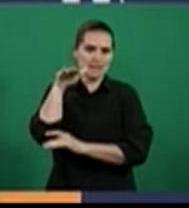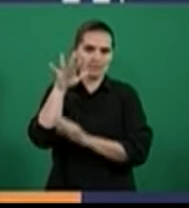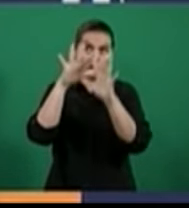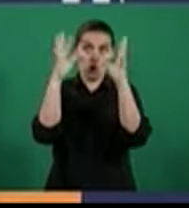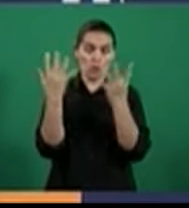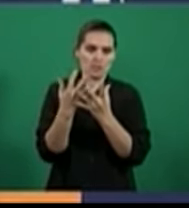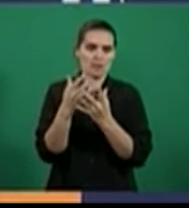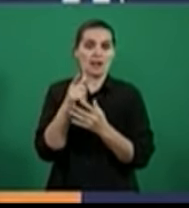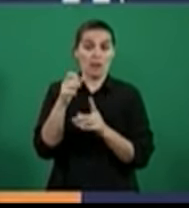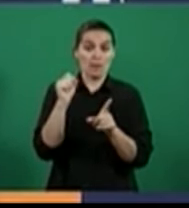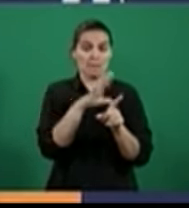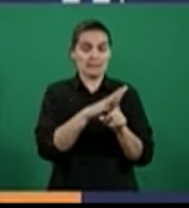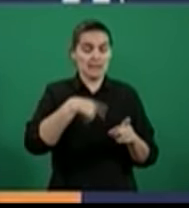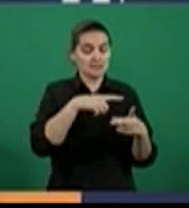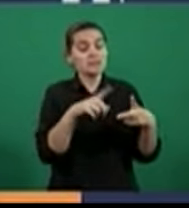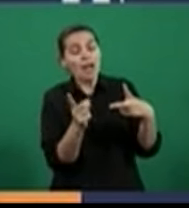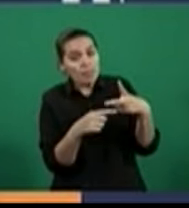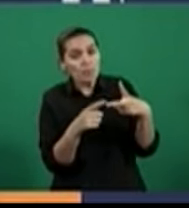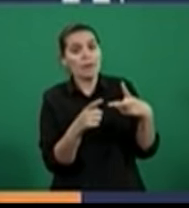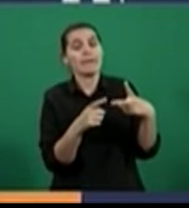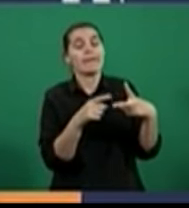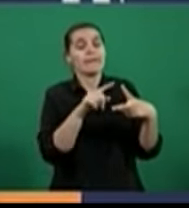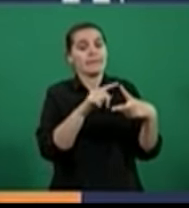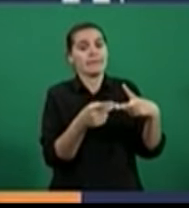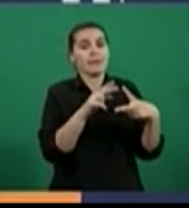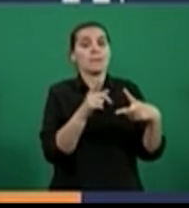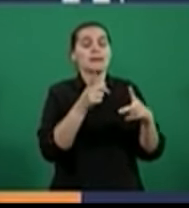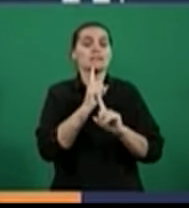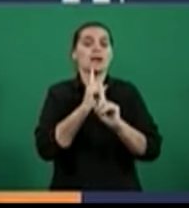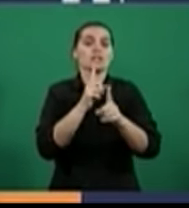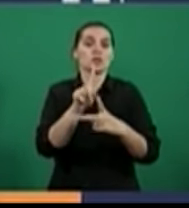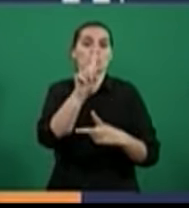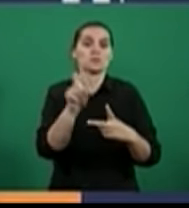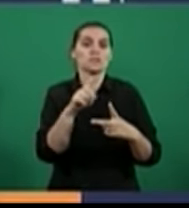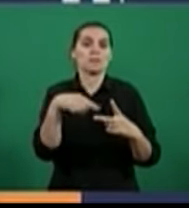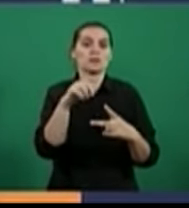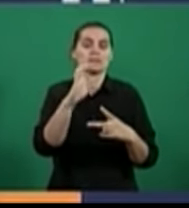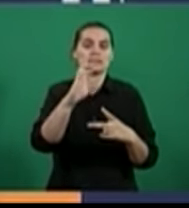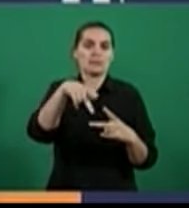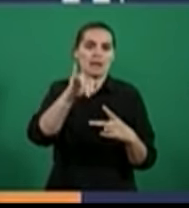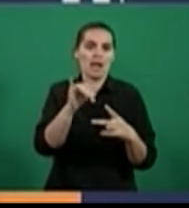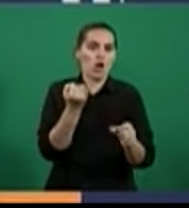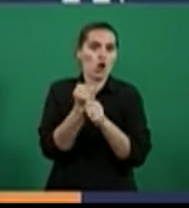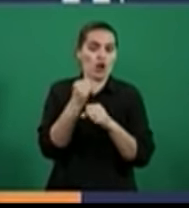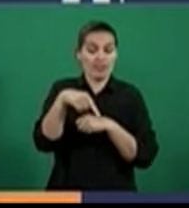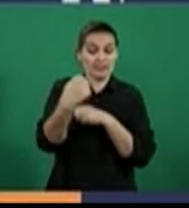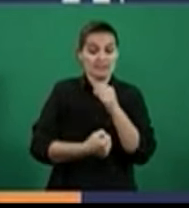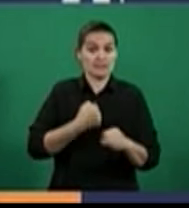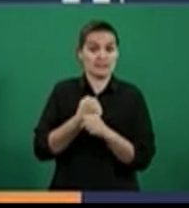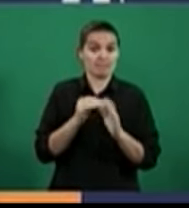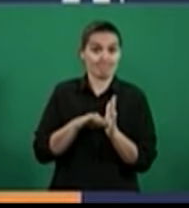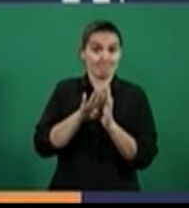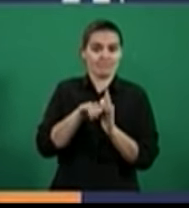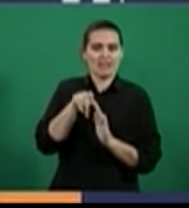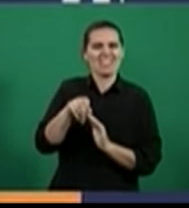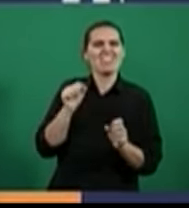and the other one of you must deal with the rise in CPI early this year and the impact